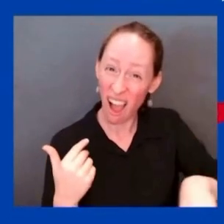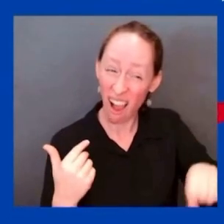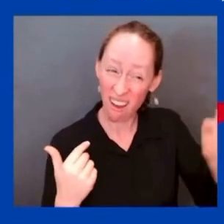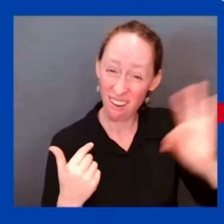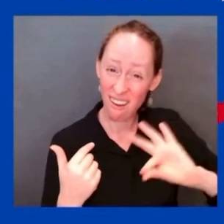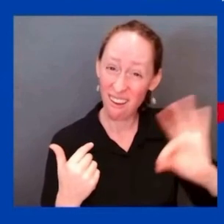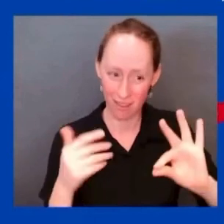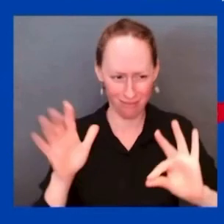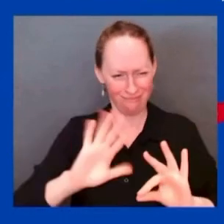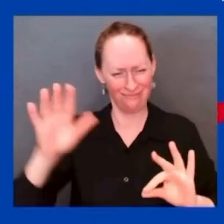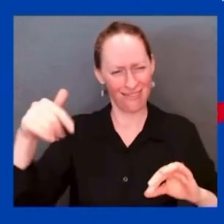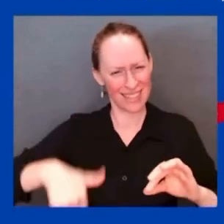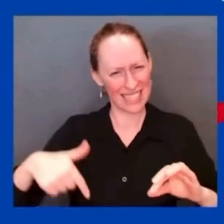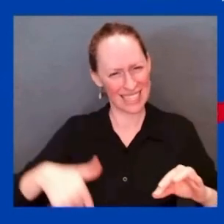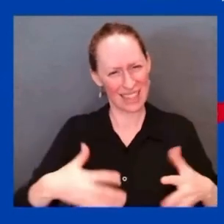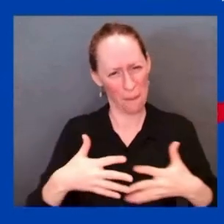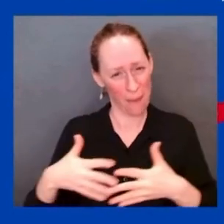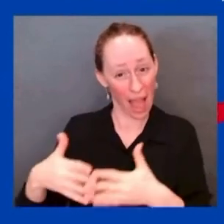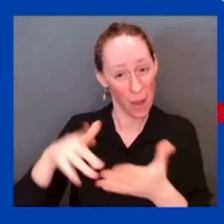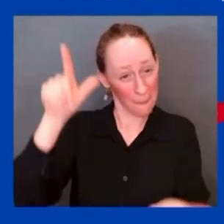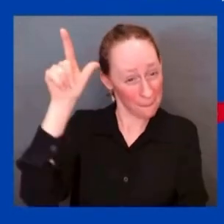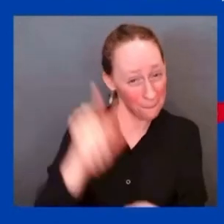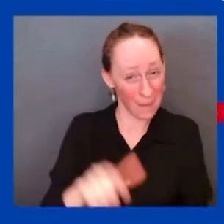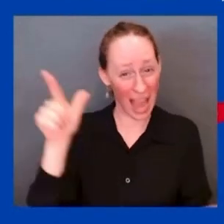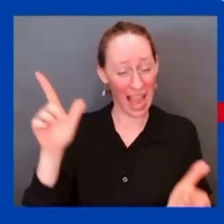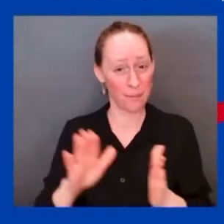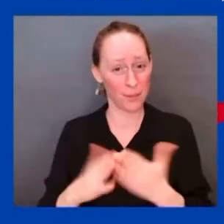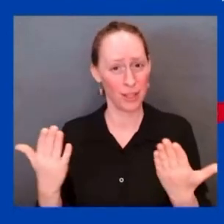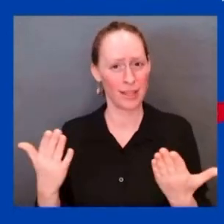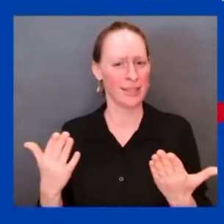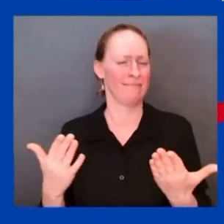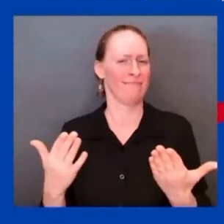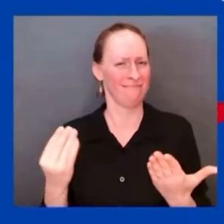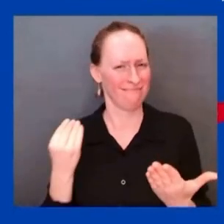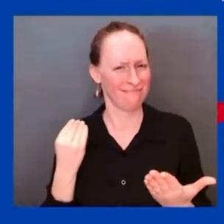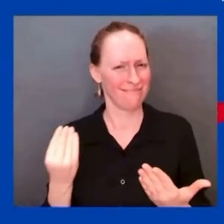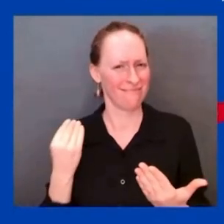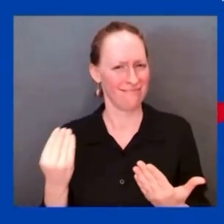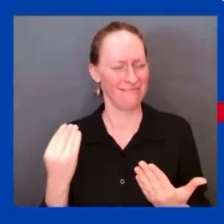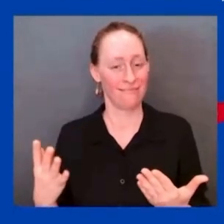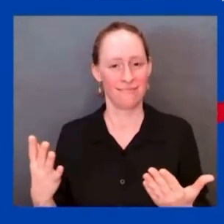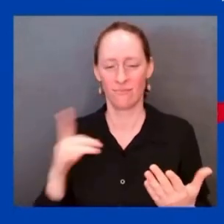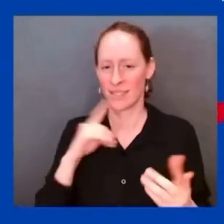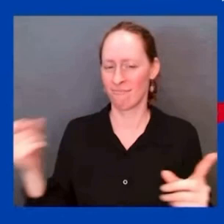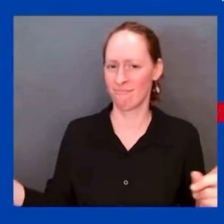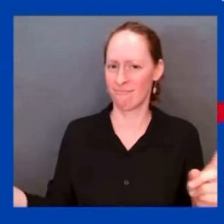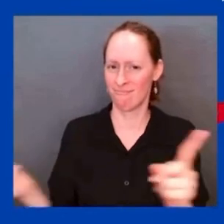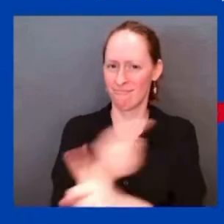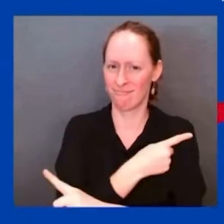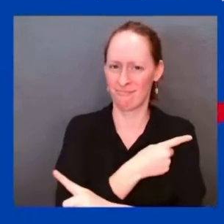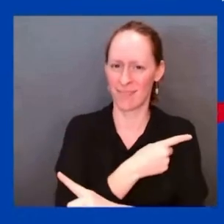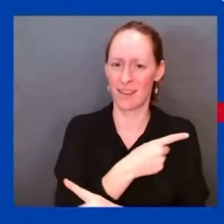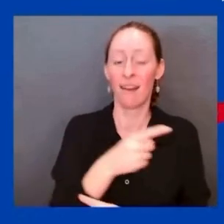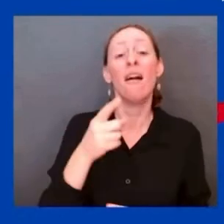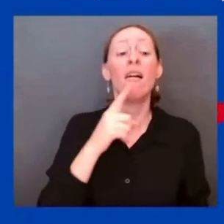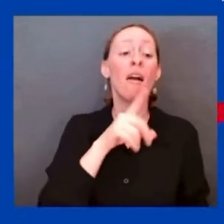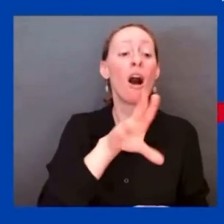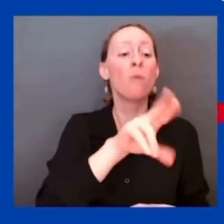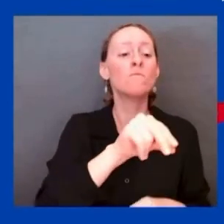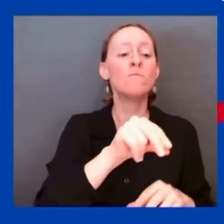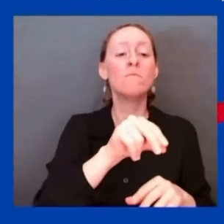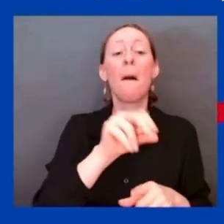people deciding what books to ban? Come on. That's not who we are. Let me close with